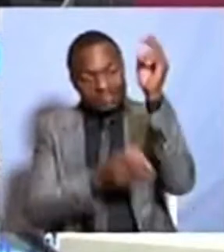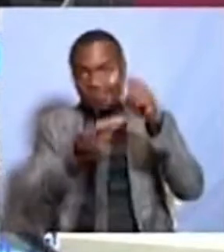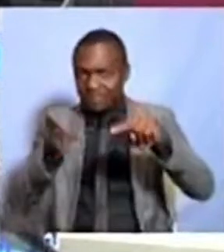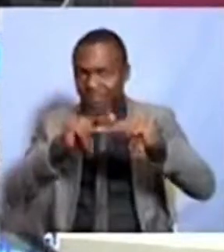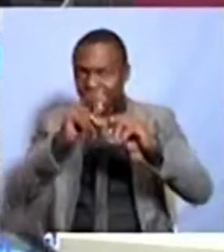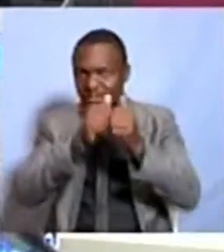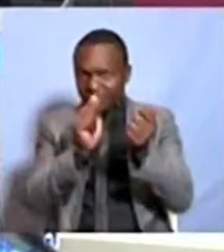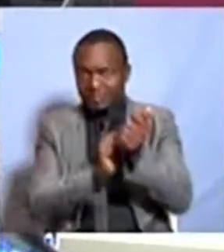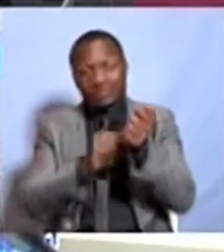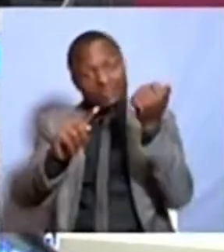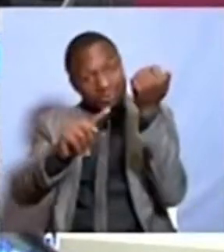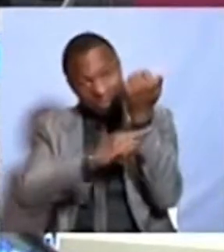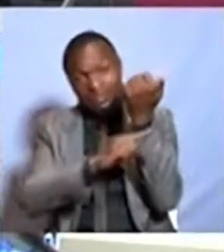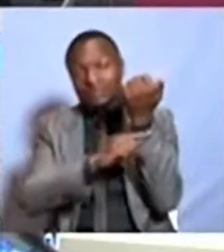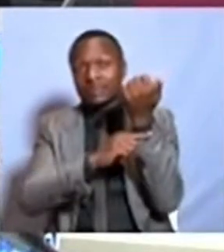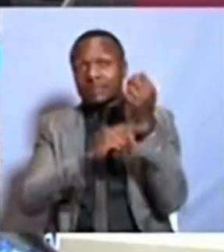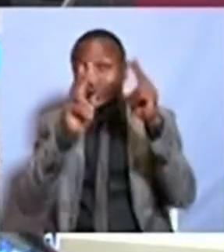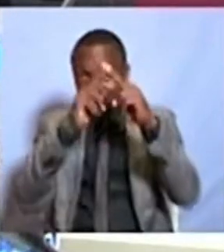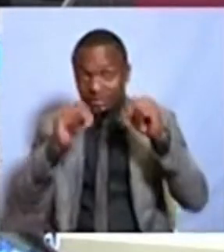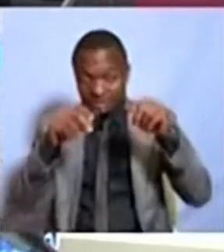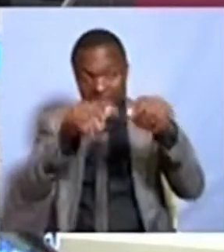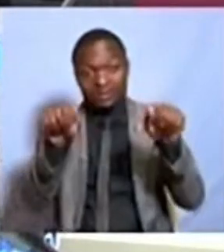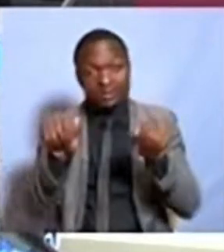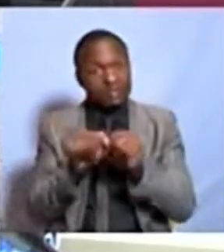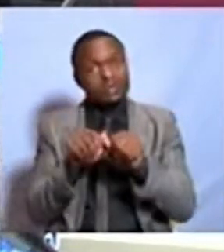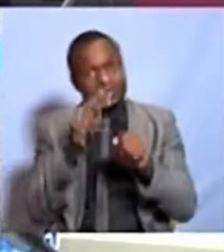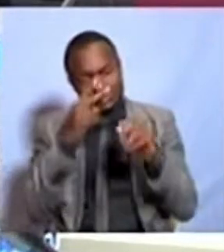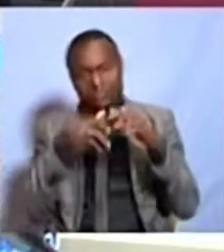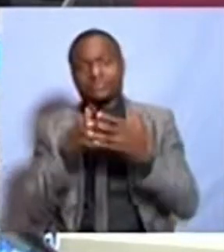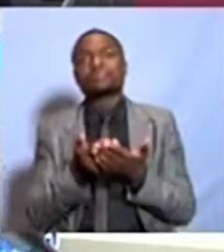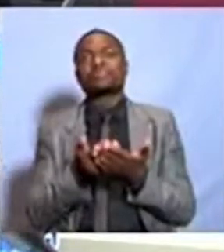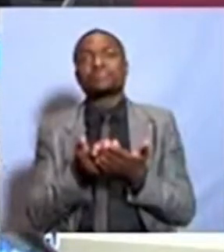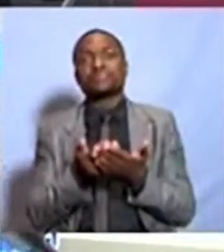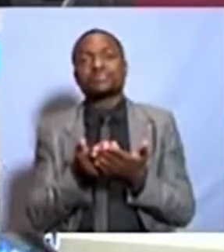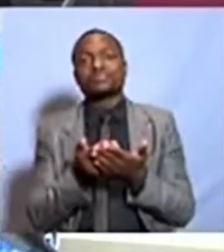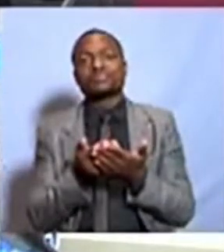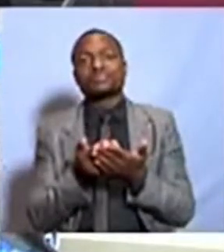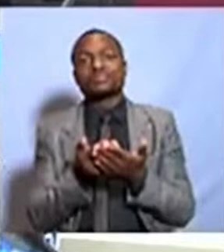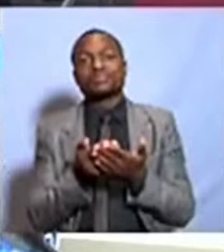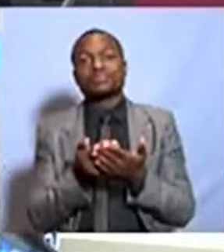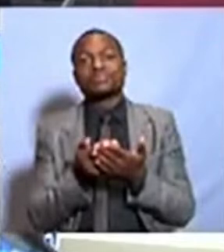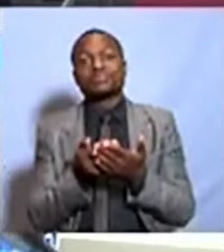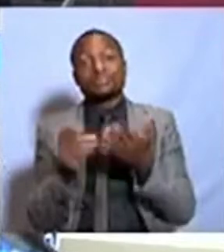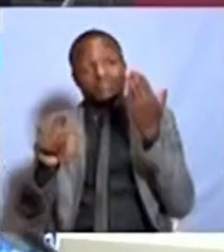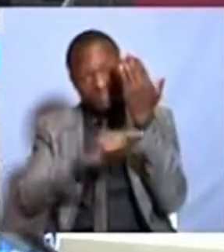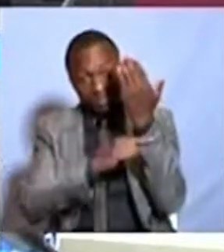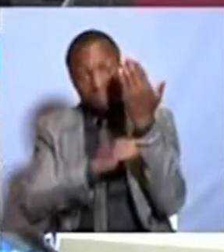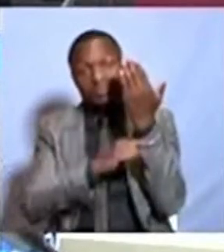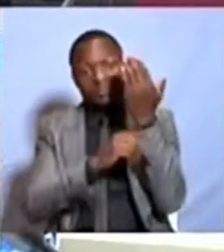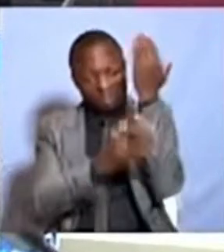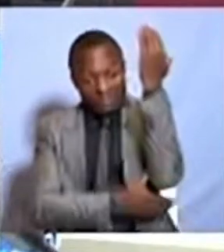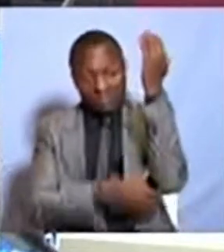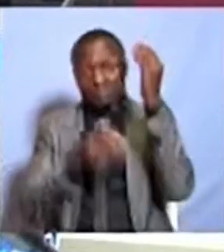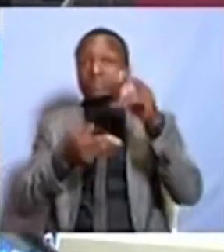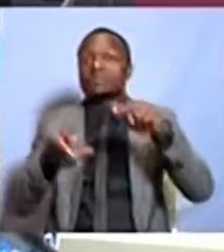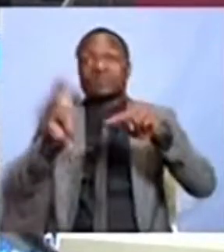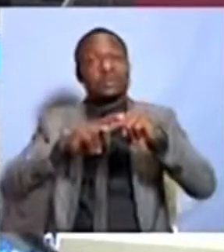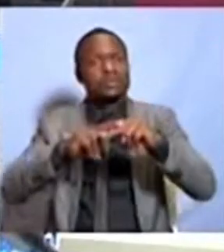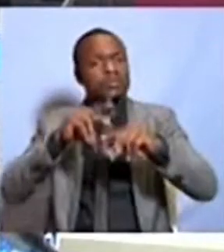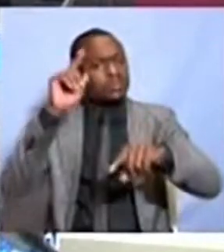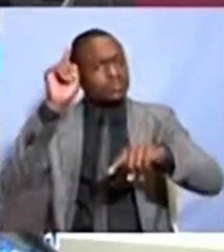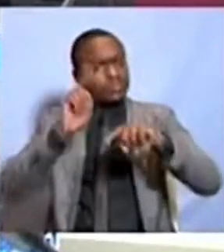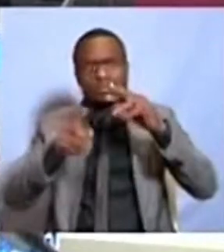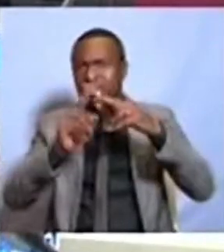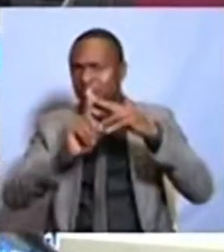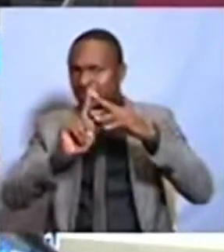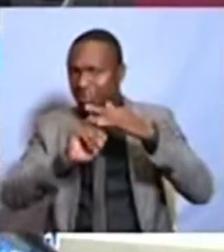to the urban and rural divide, and just seeing how our urban poverty has also been increasing, we can't run away from the high